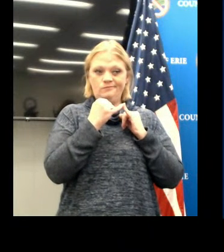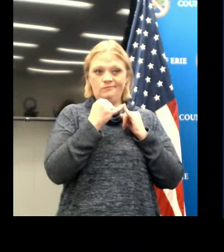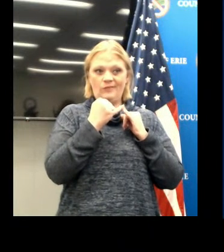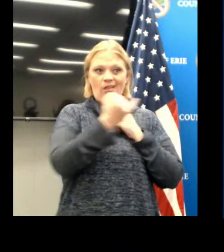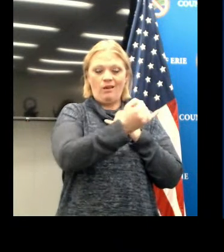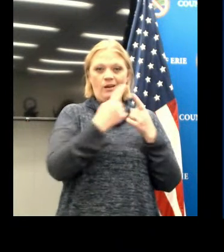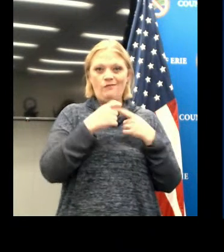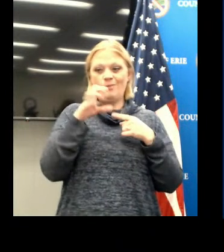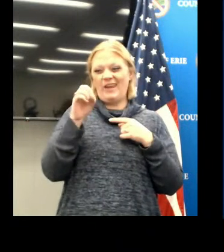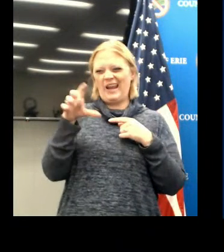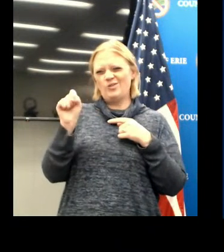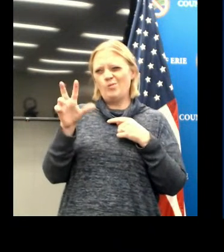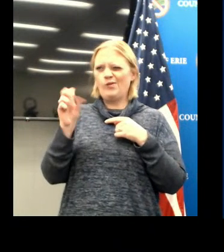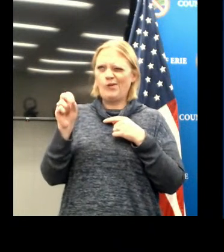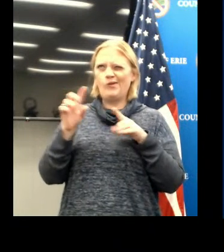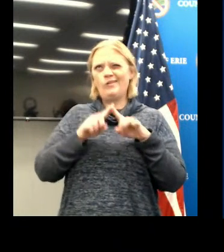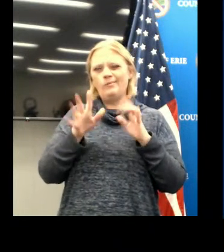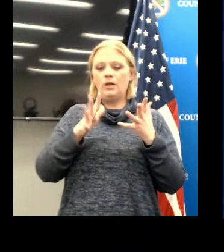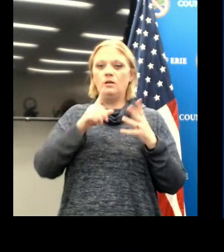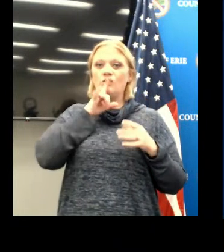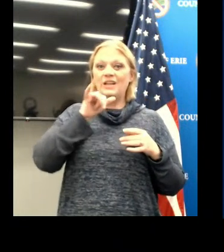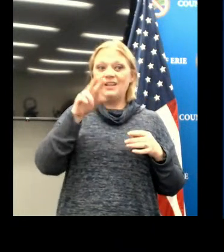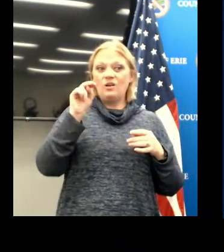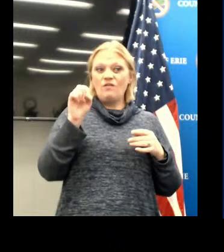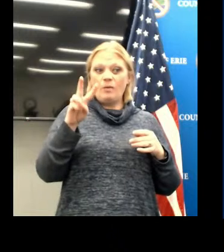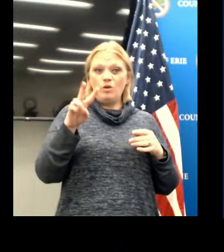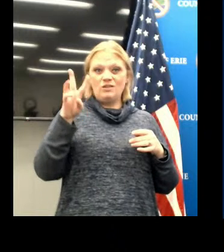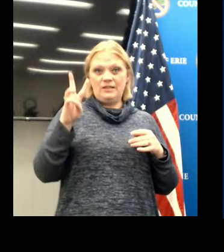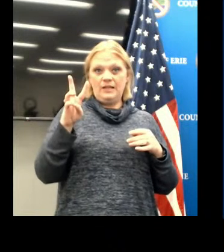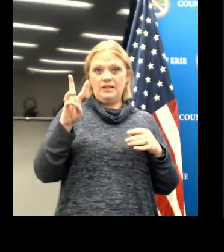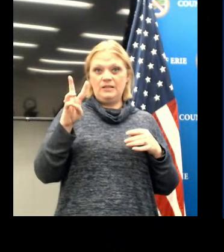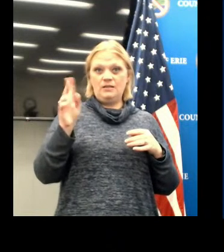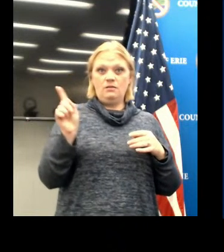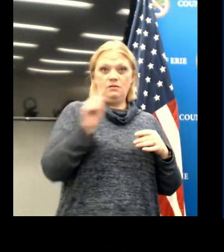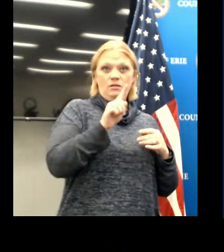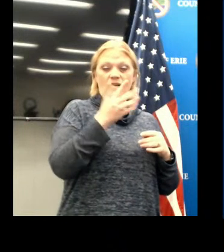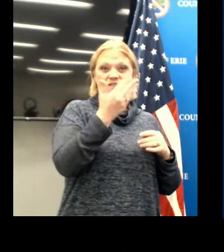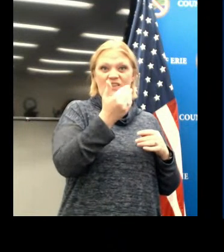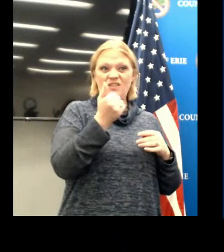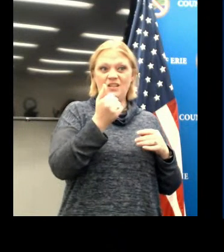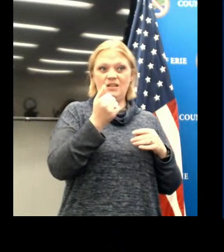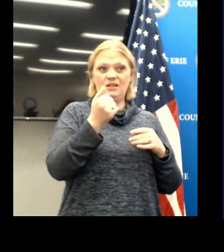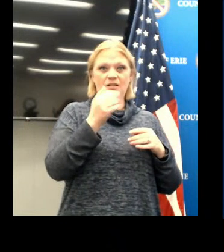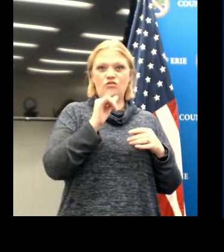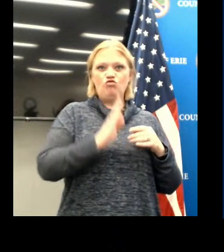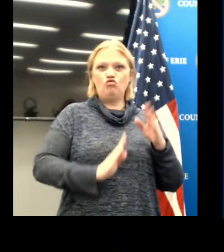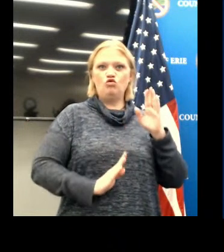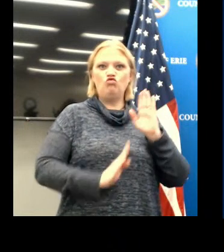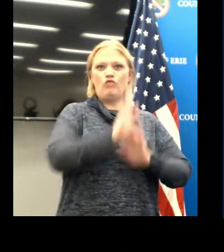October 30th, but really November 6th to the 15th is going straight up.